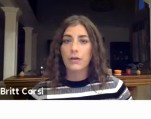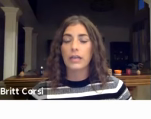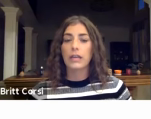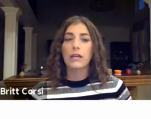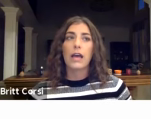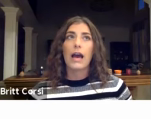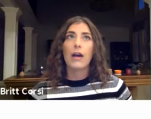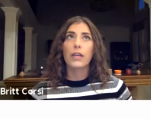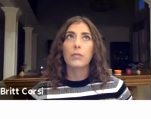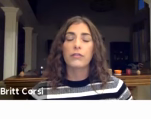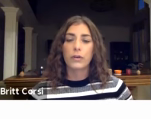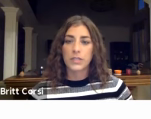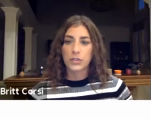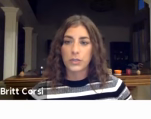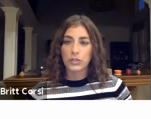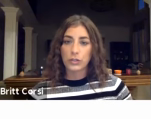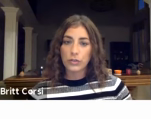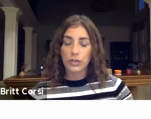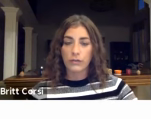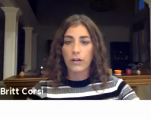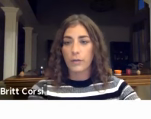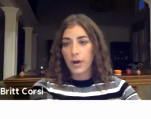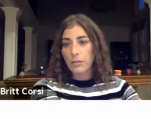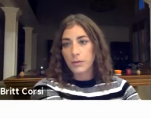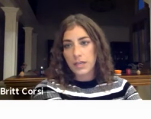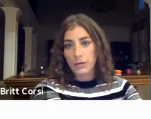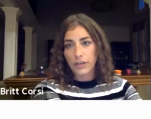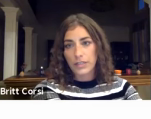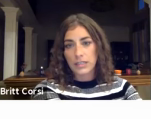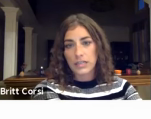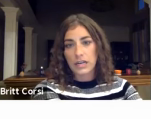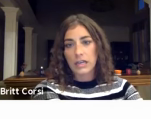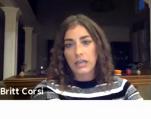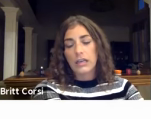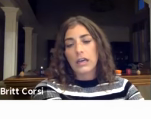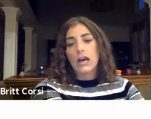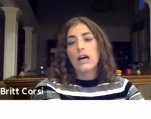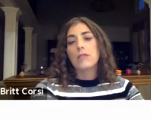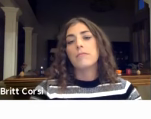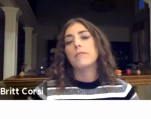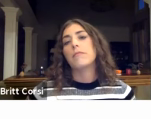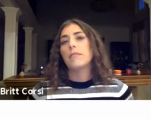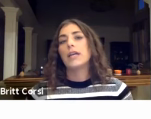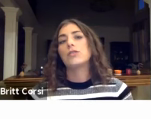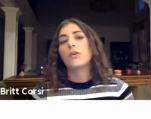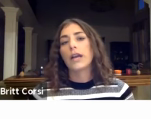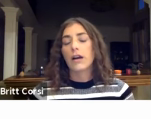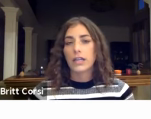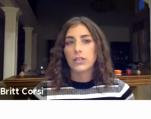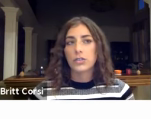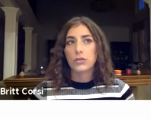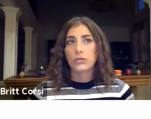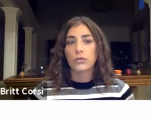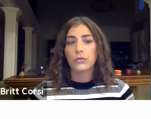sense? How can it be formed into a solution for all of the problems that we're facing today? And so I